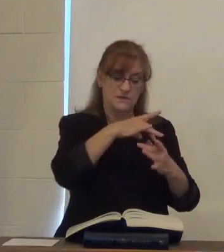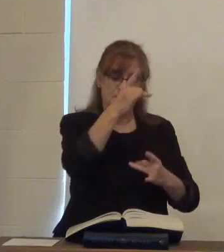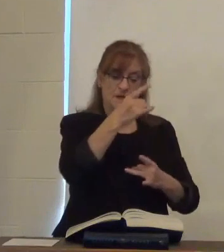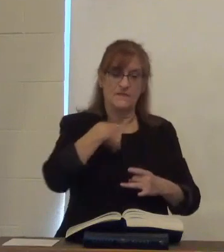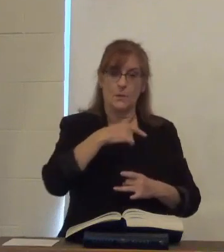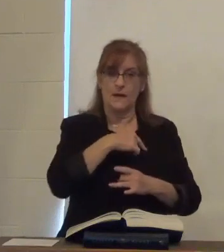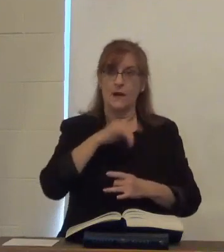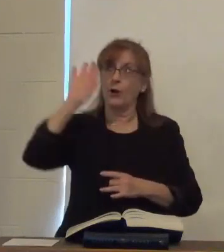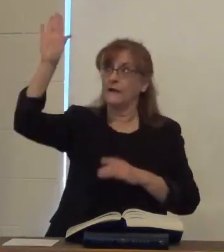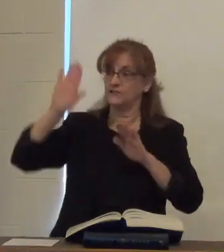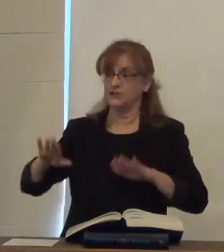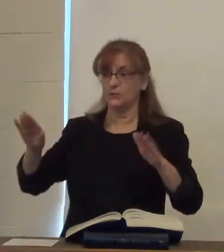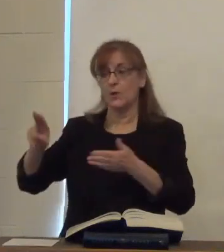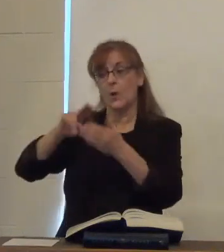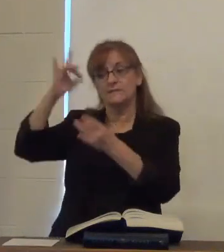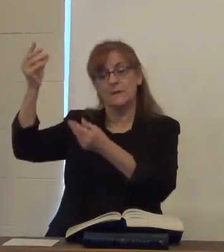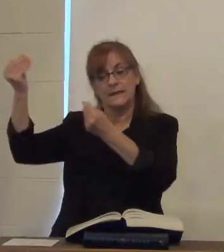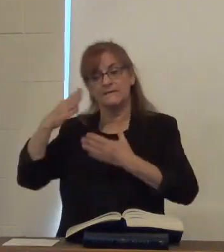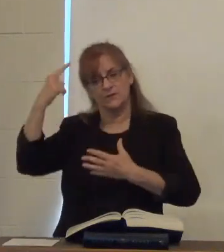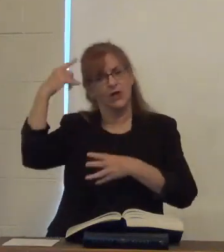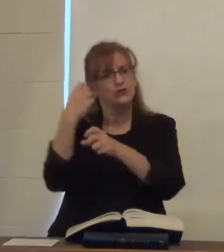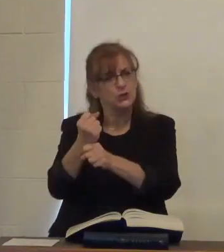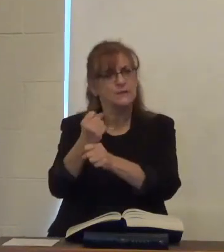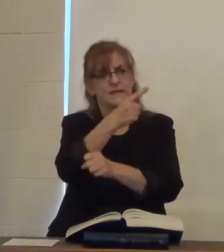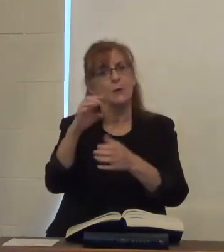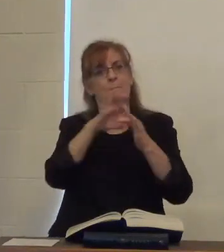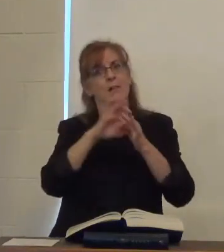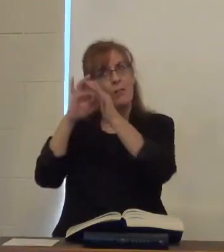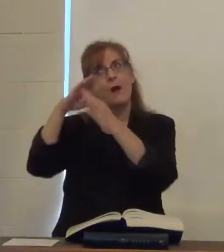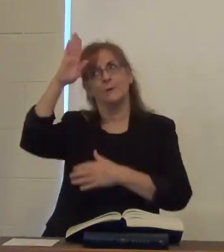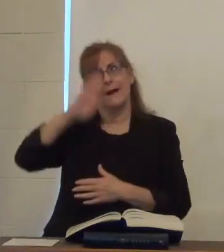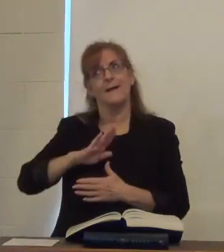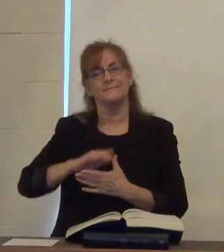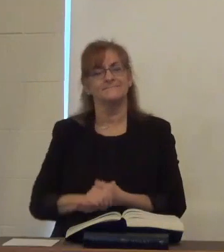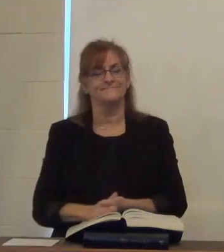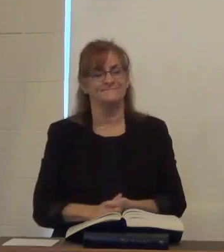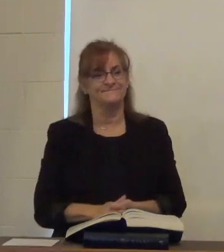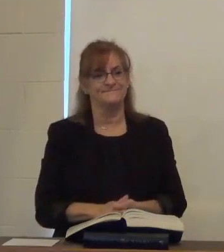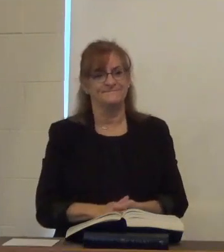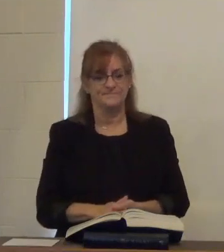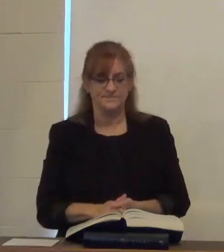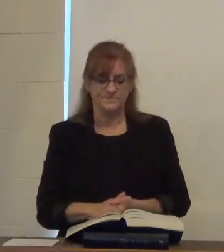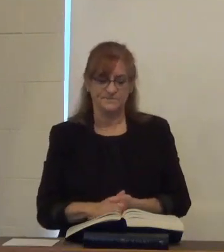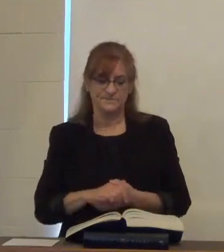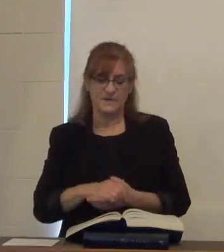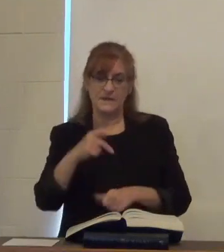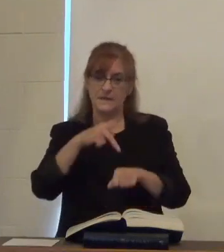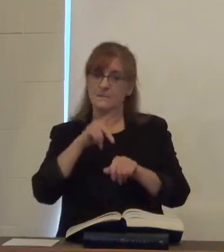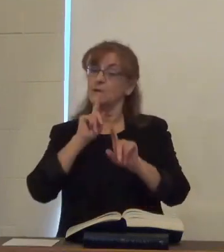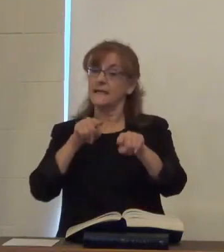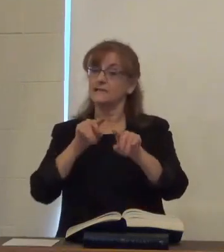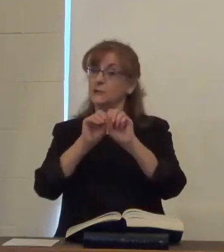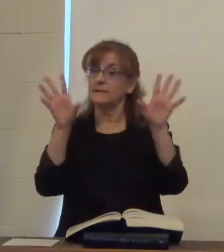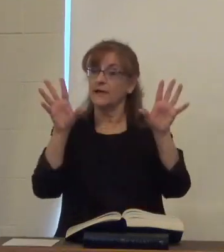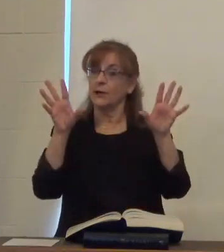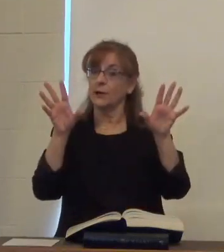Holy Spirit will give you that assurance that you belong to God. The answer Peter gives is clear and simple. The